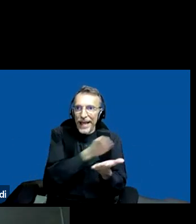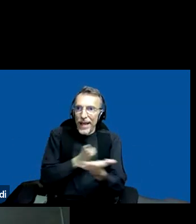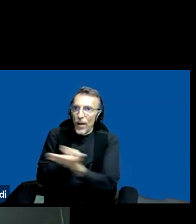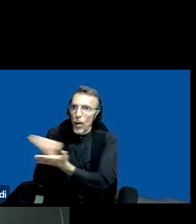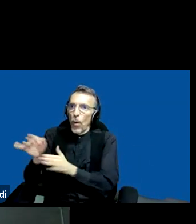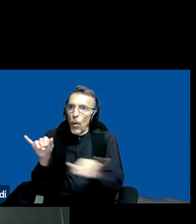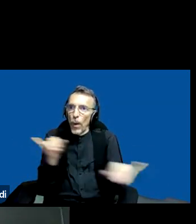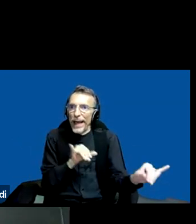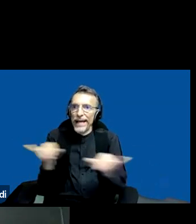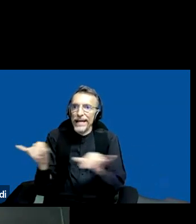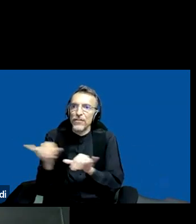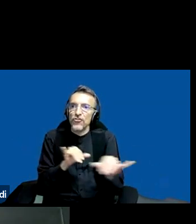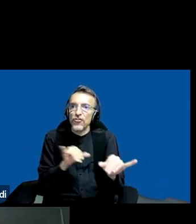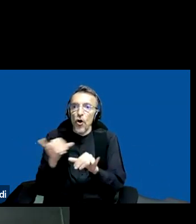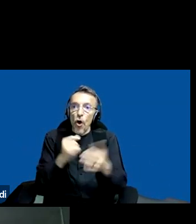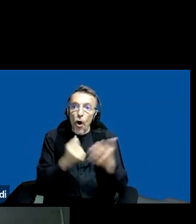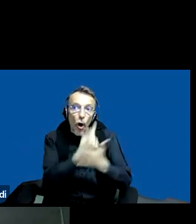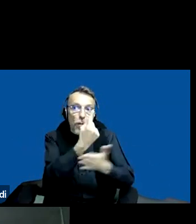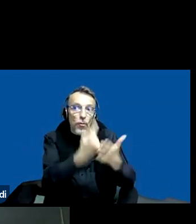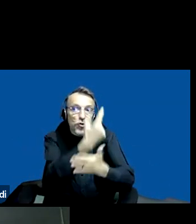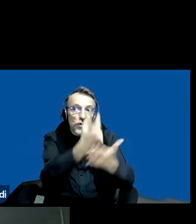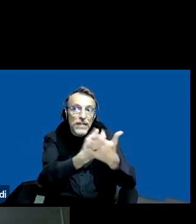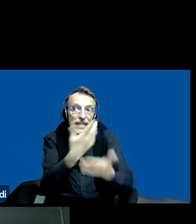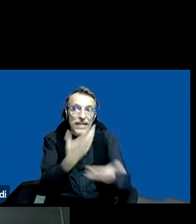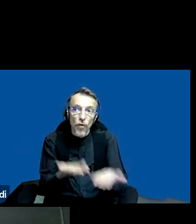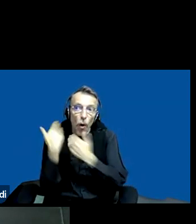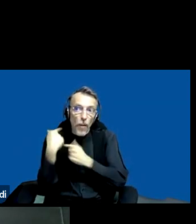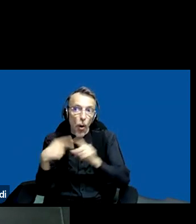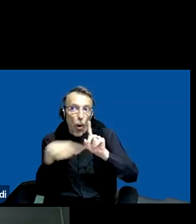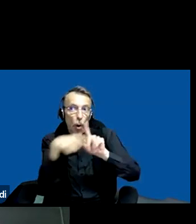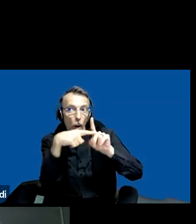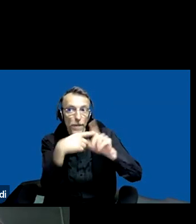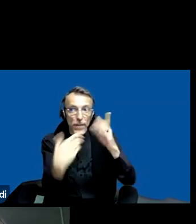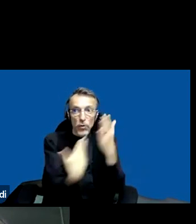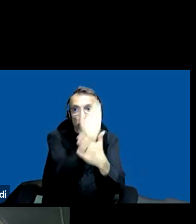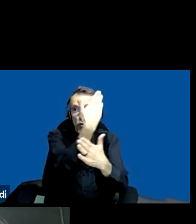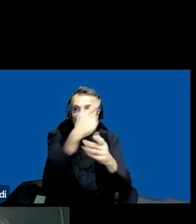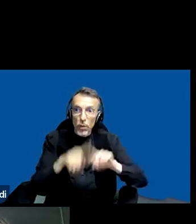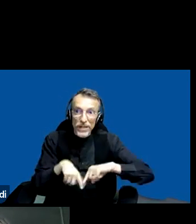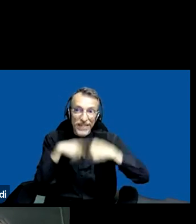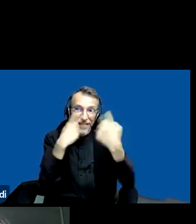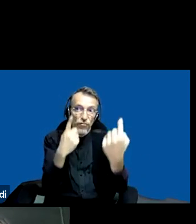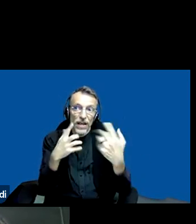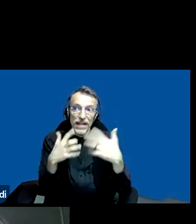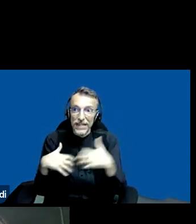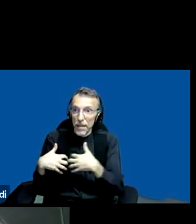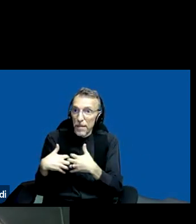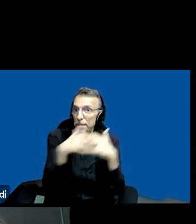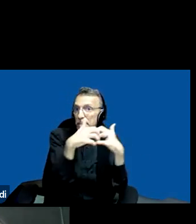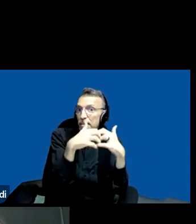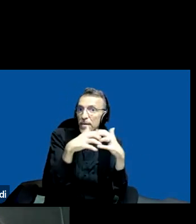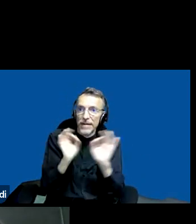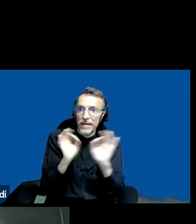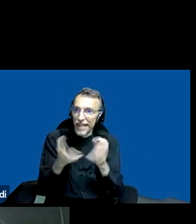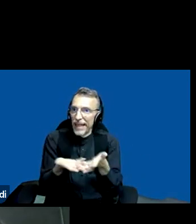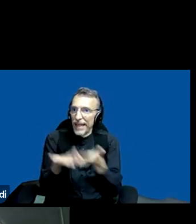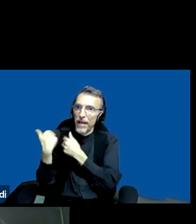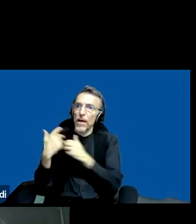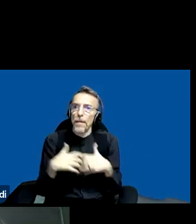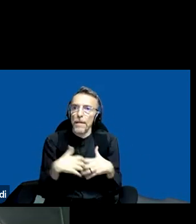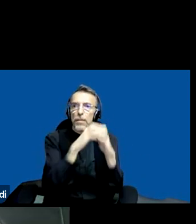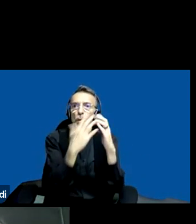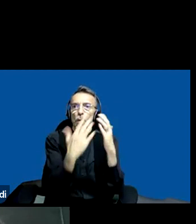the opportunities for some hope, for building forward differently, building back better? Or are we going to see